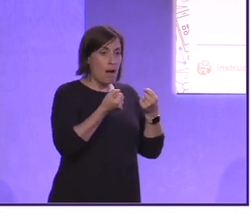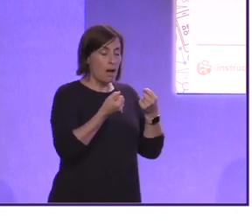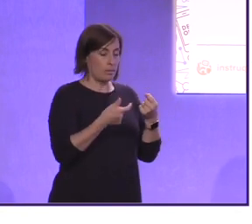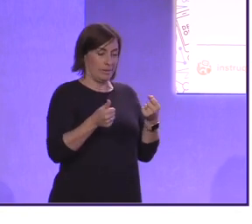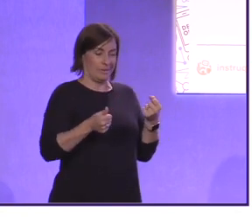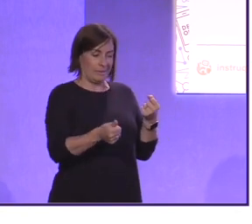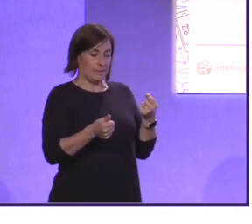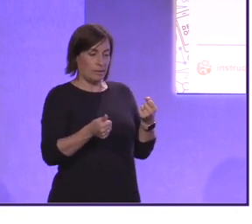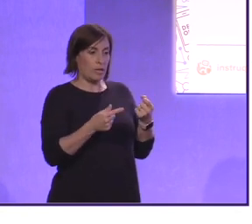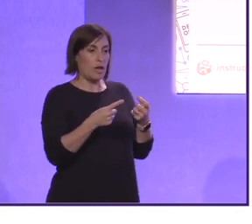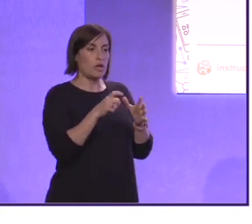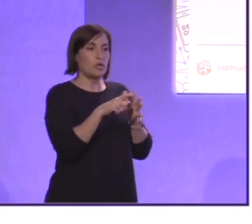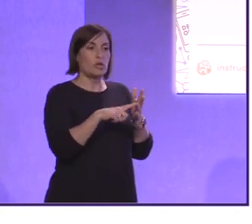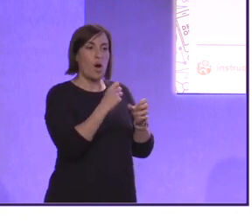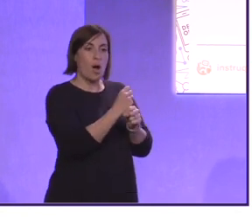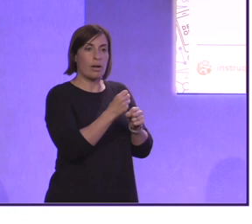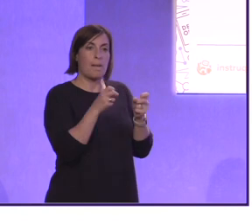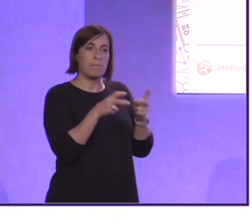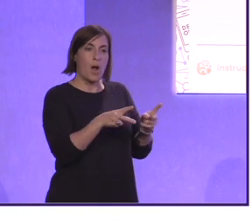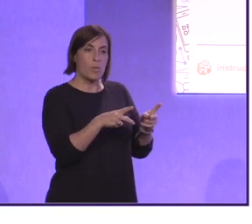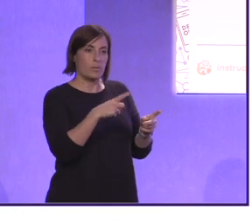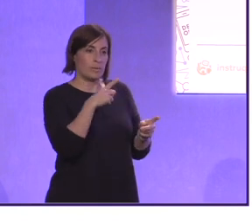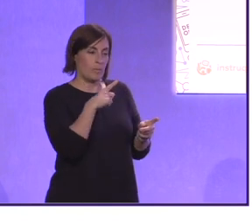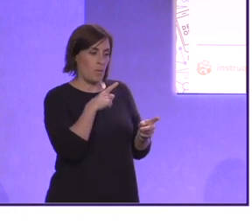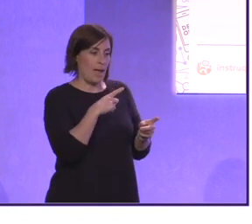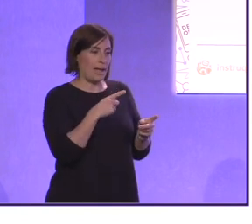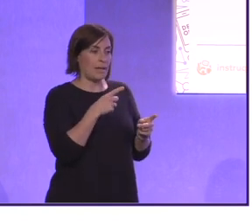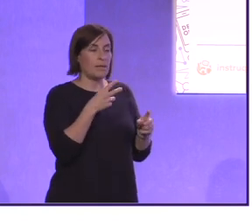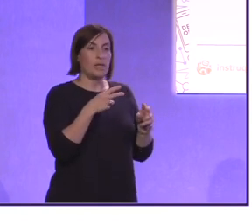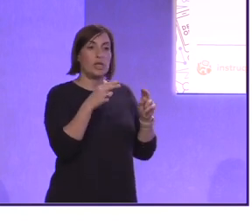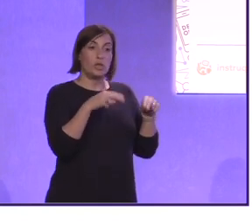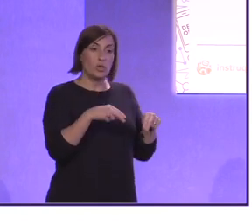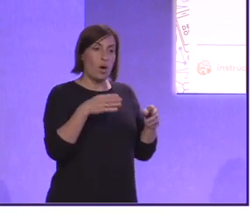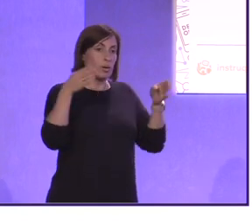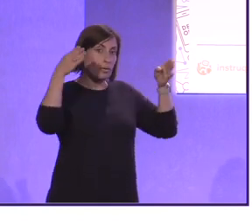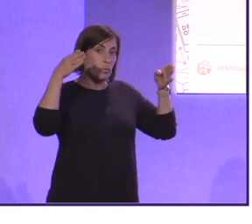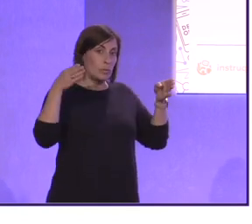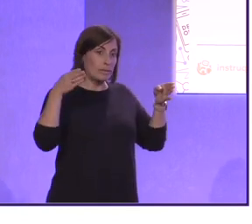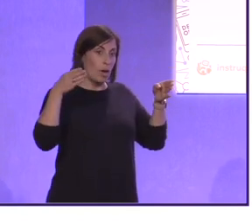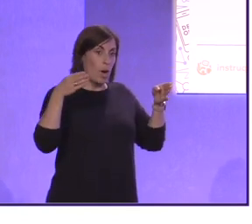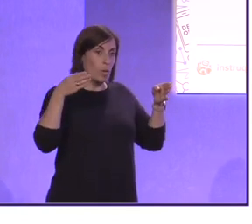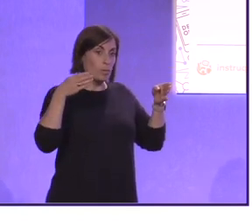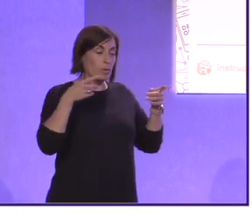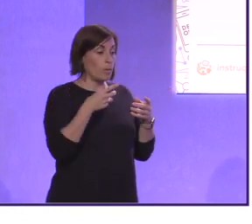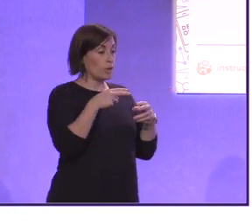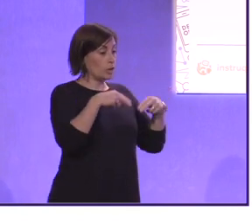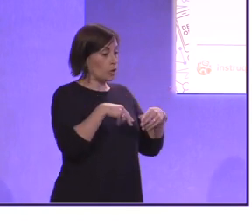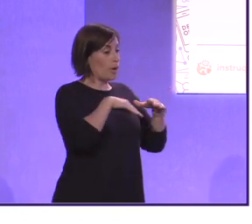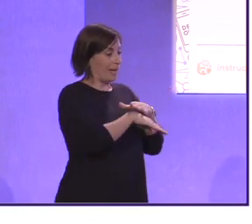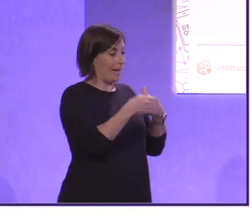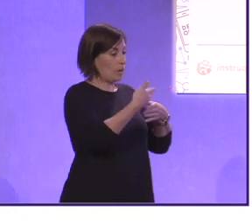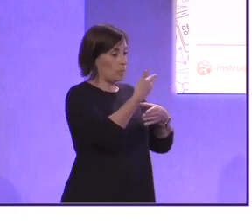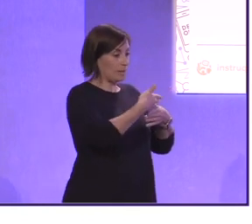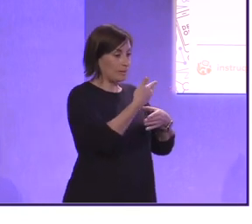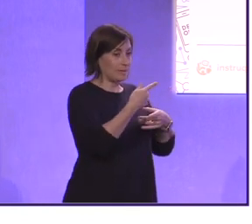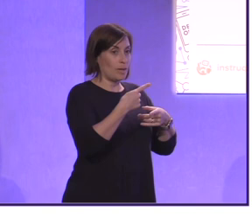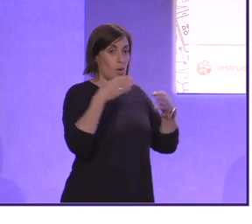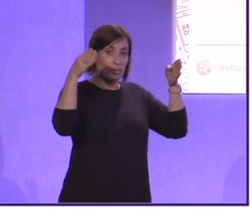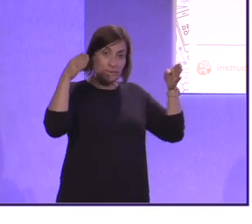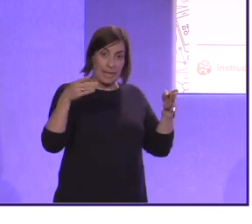mode. However, there was a bug with it. So because of this bug, your dog could actually die. So pretty